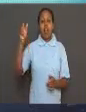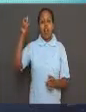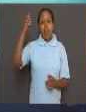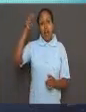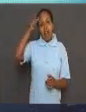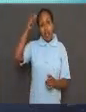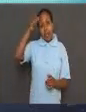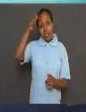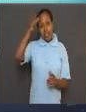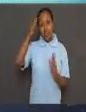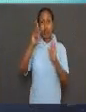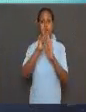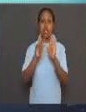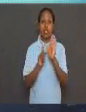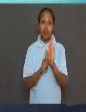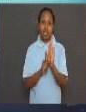Archimedes' principle.